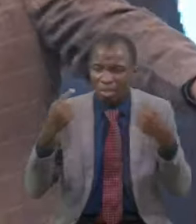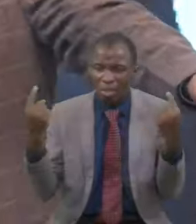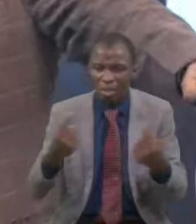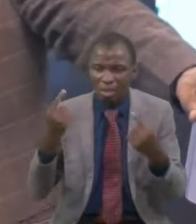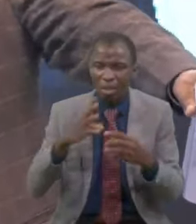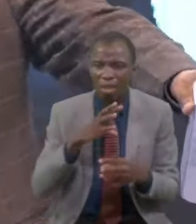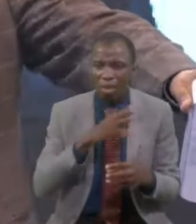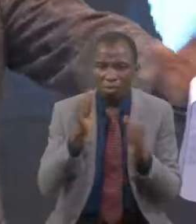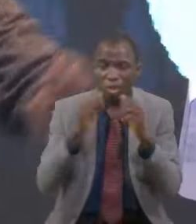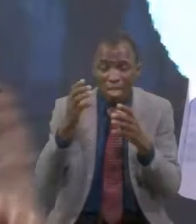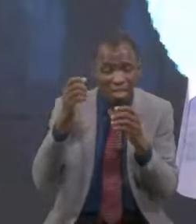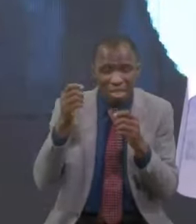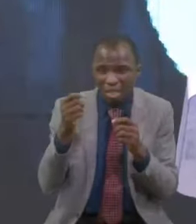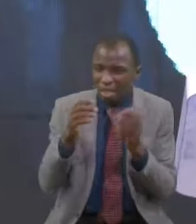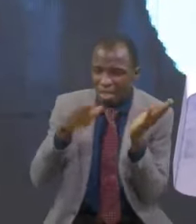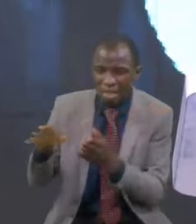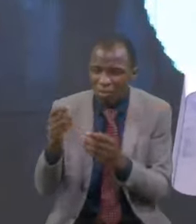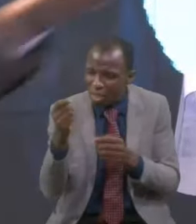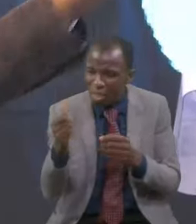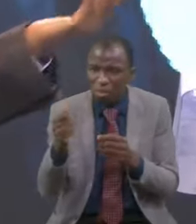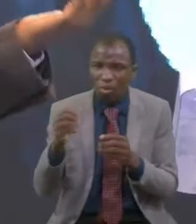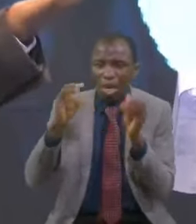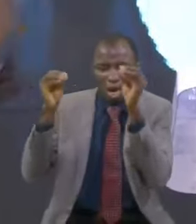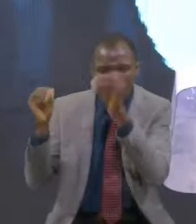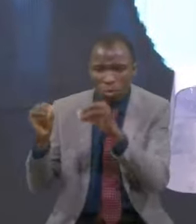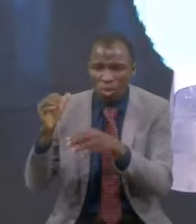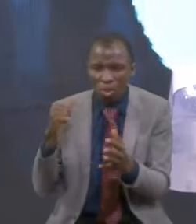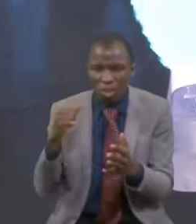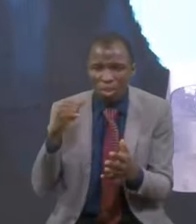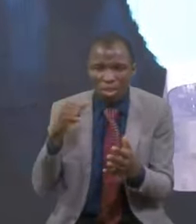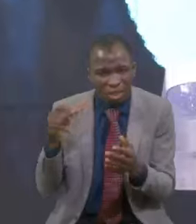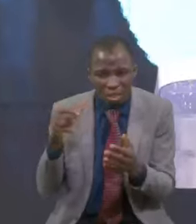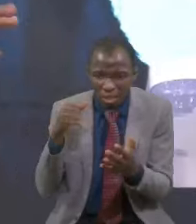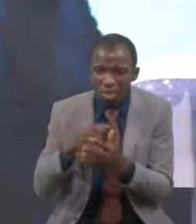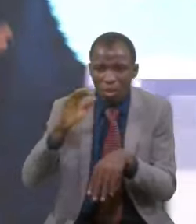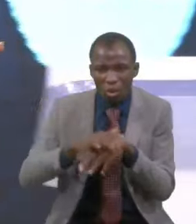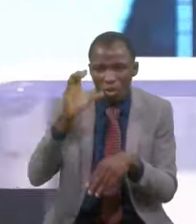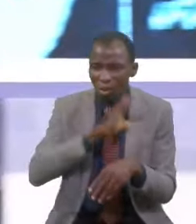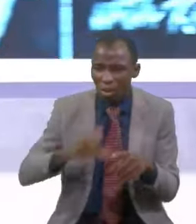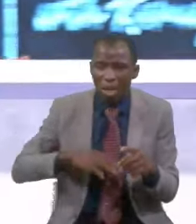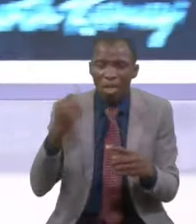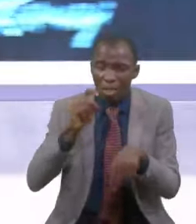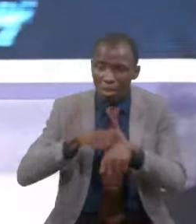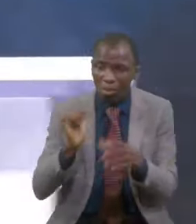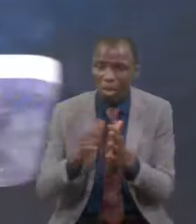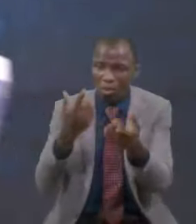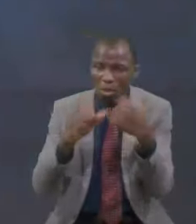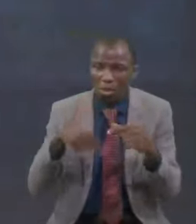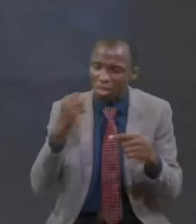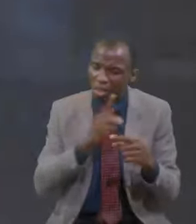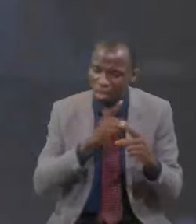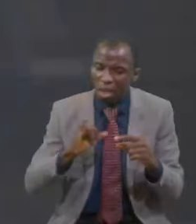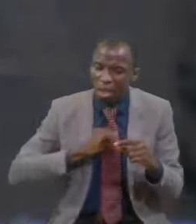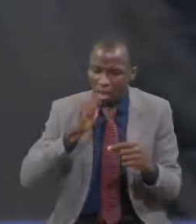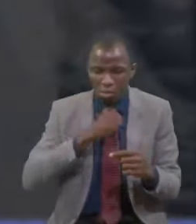beach behind. Laid it on Christ. And the moment you come and say, I'm sorry for those things. Why am